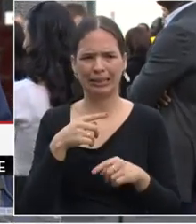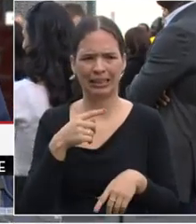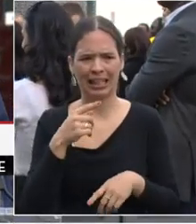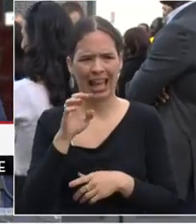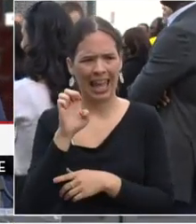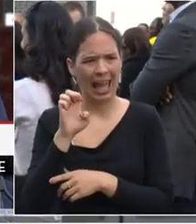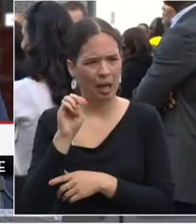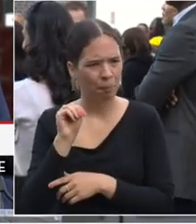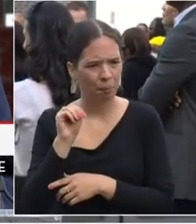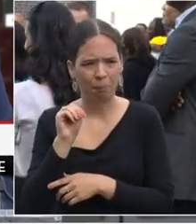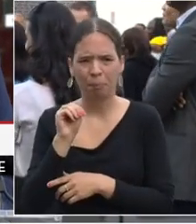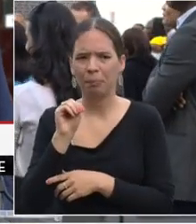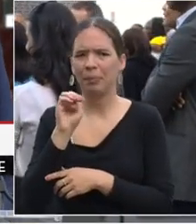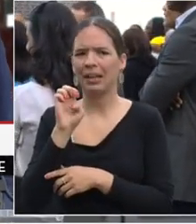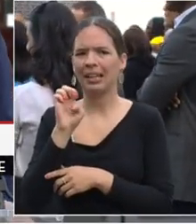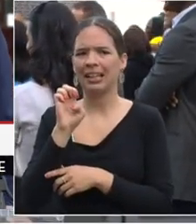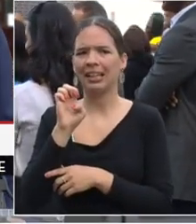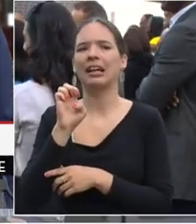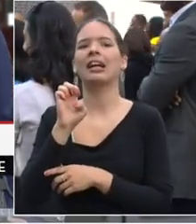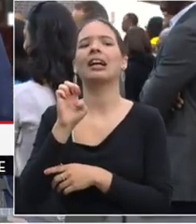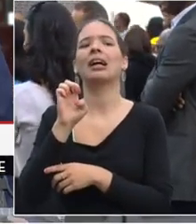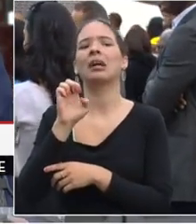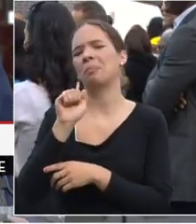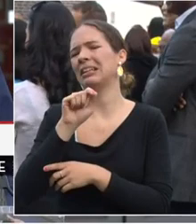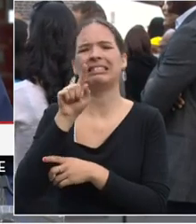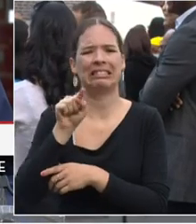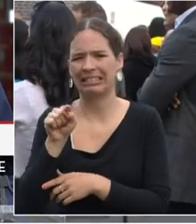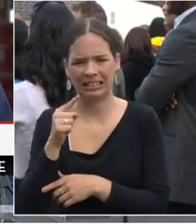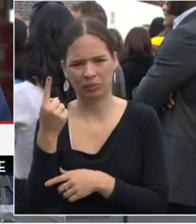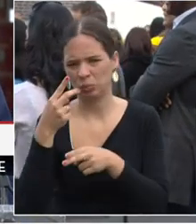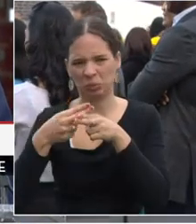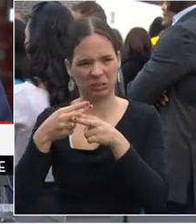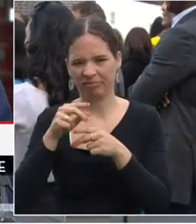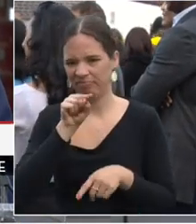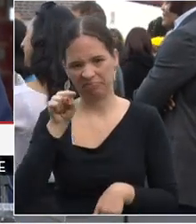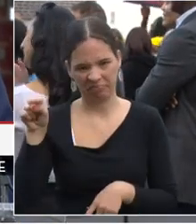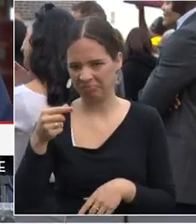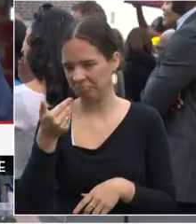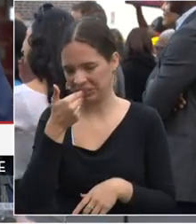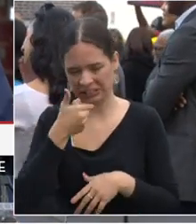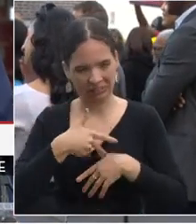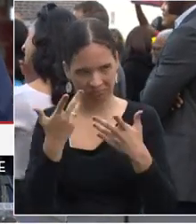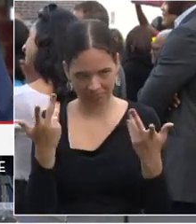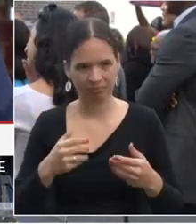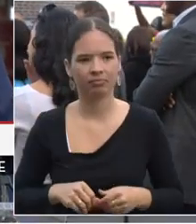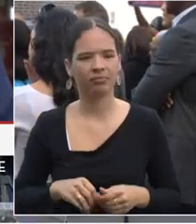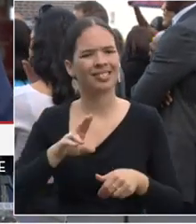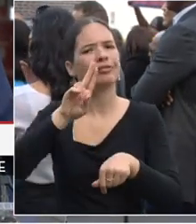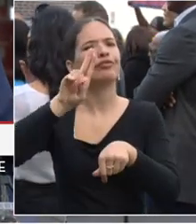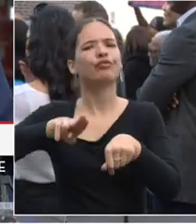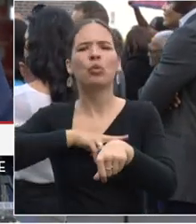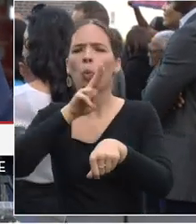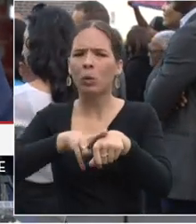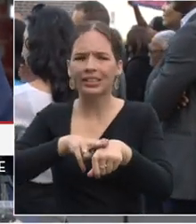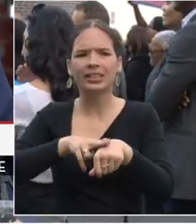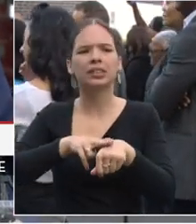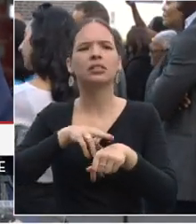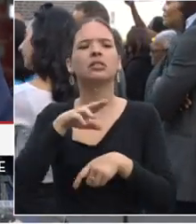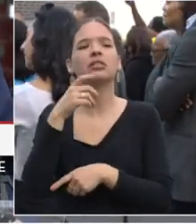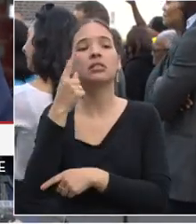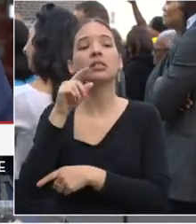Meze. Meze. Okay, thank you. And of course, a tropical smoothie